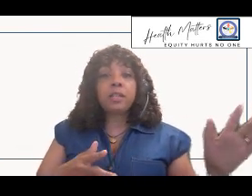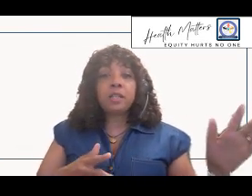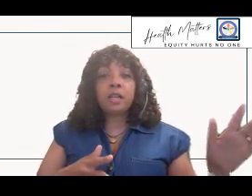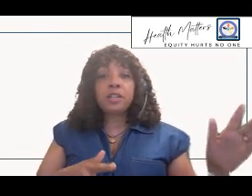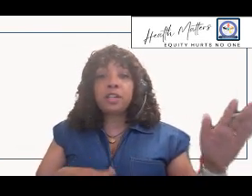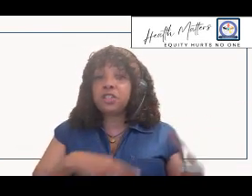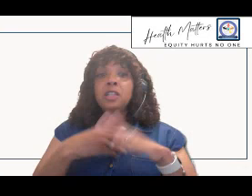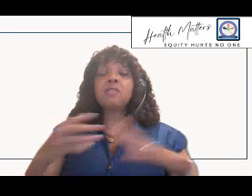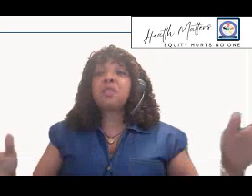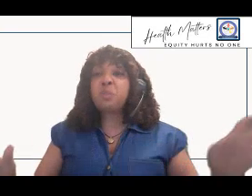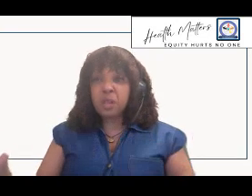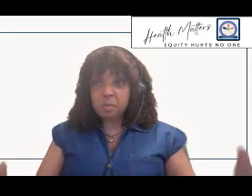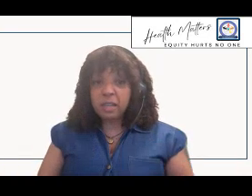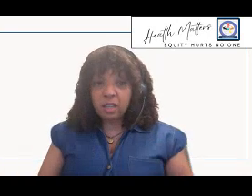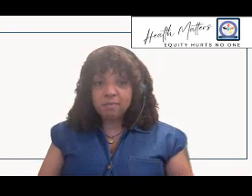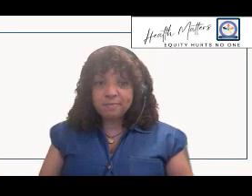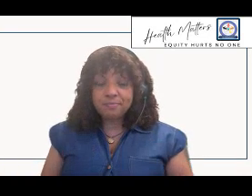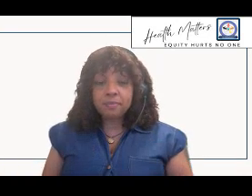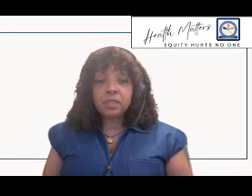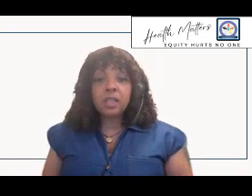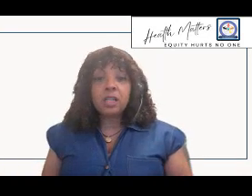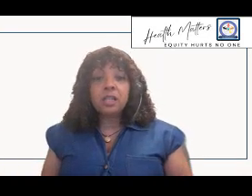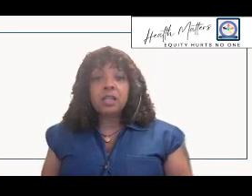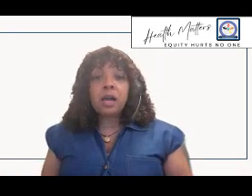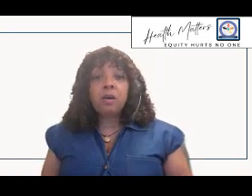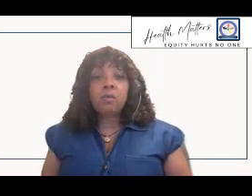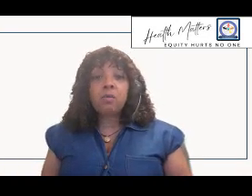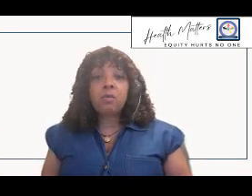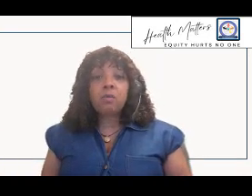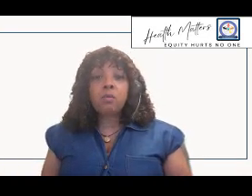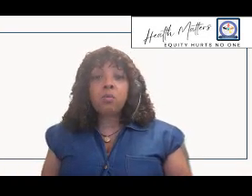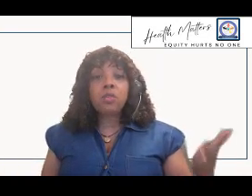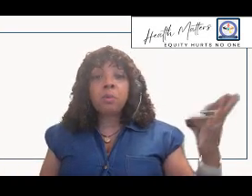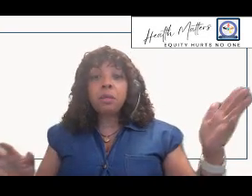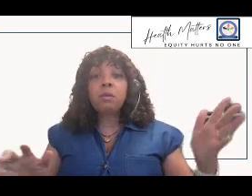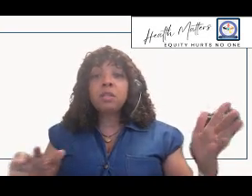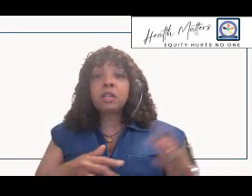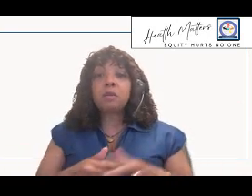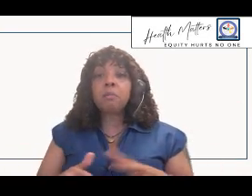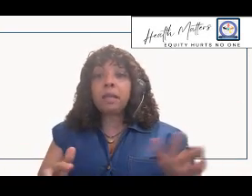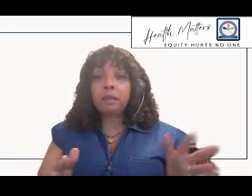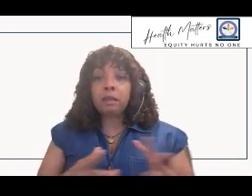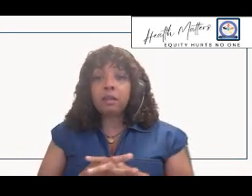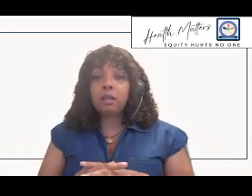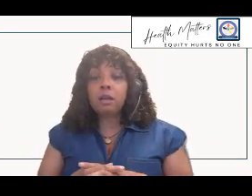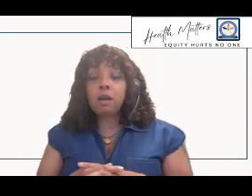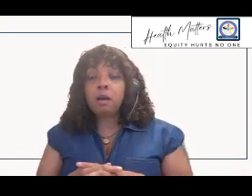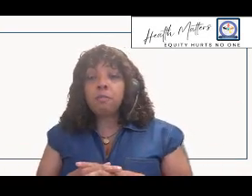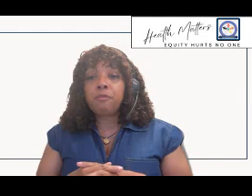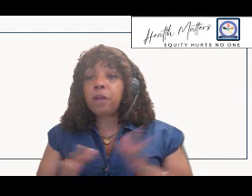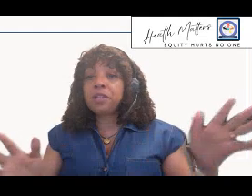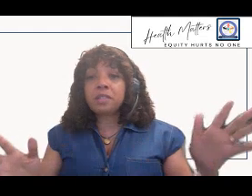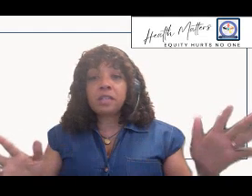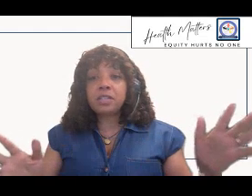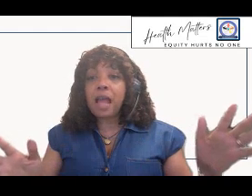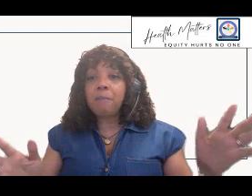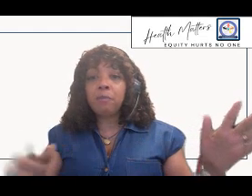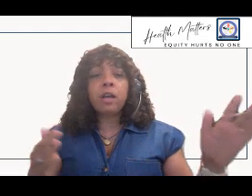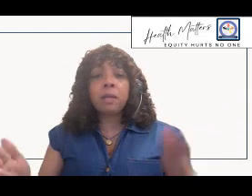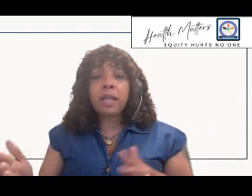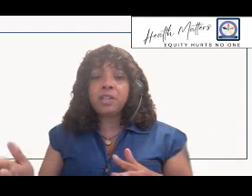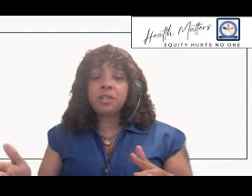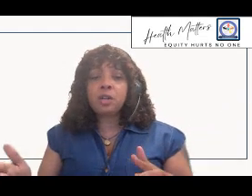and printed, and then it's delivered to a committee. Now, when the bill is in committee, various things